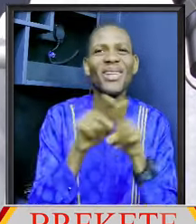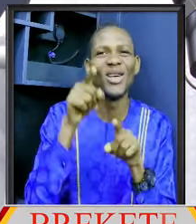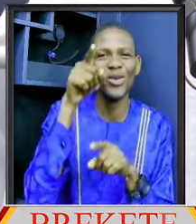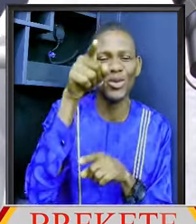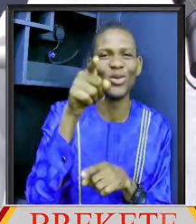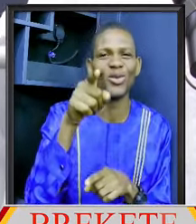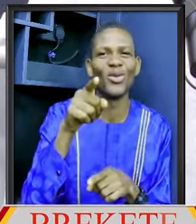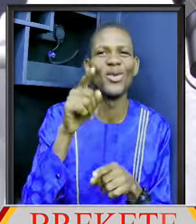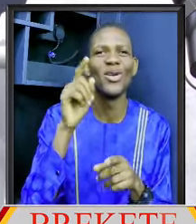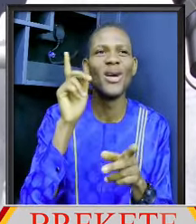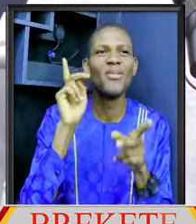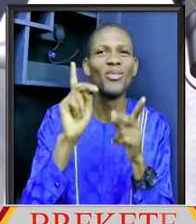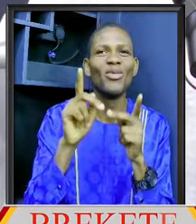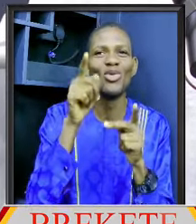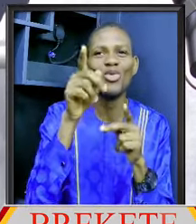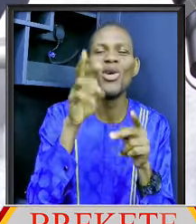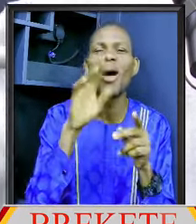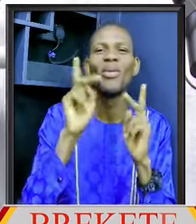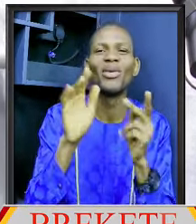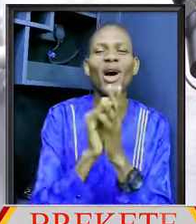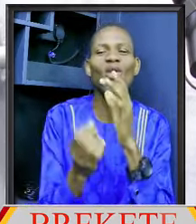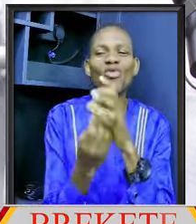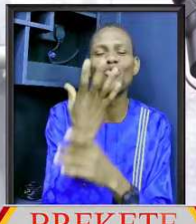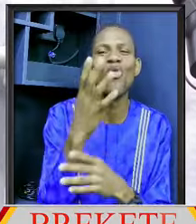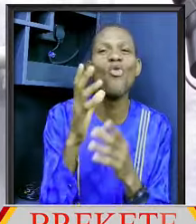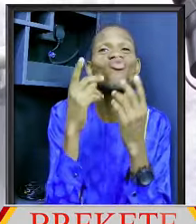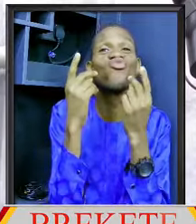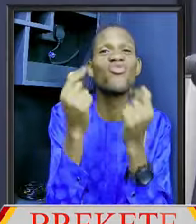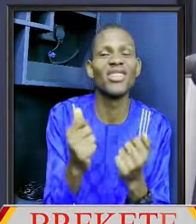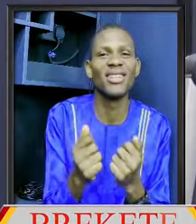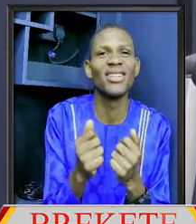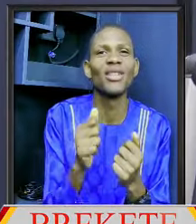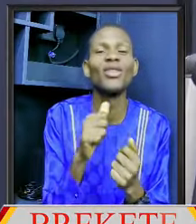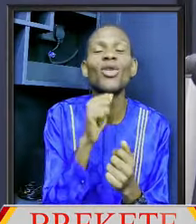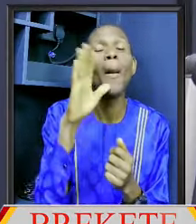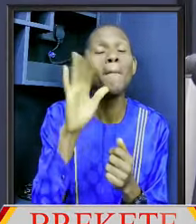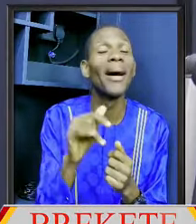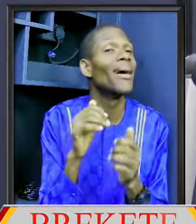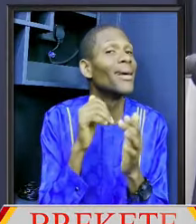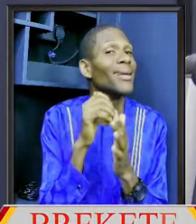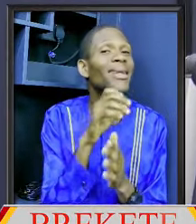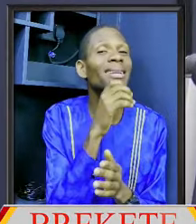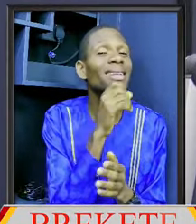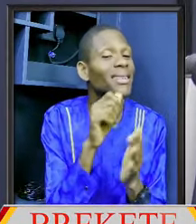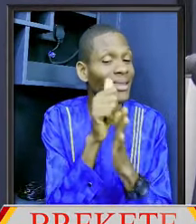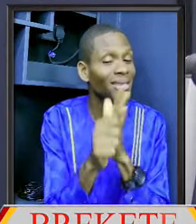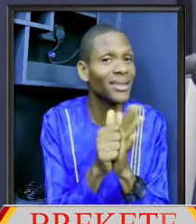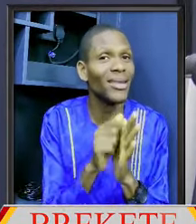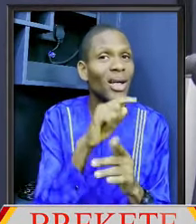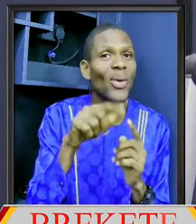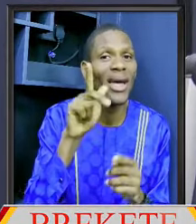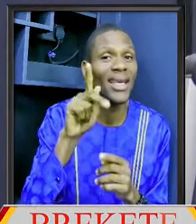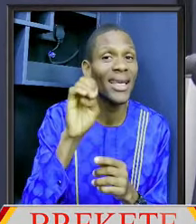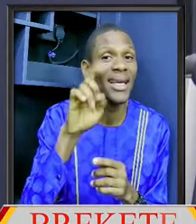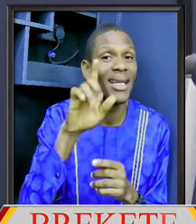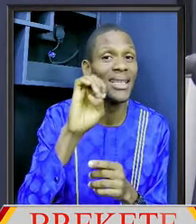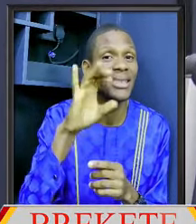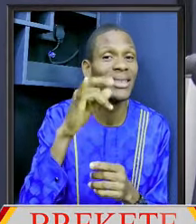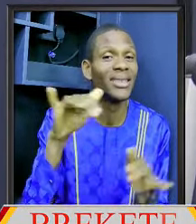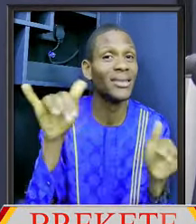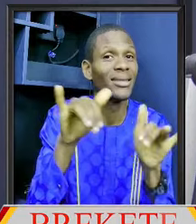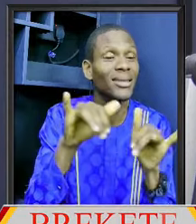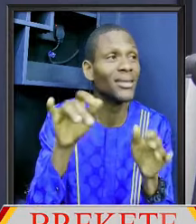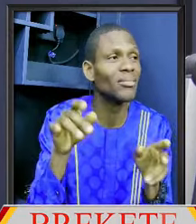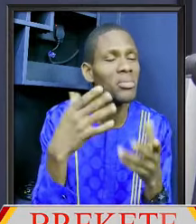people we grow quick. Not grow quick by age, yo. When Kelechi them,